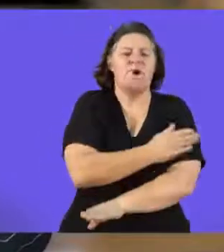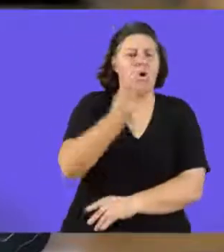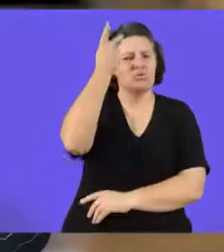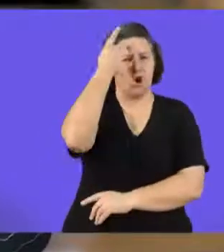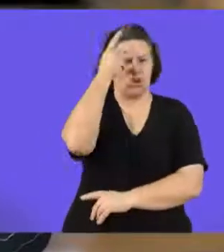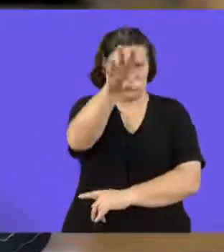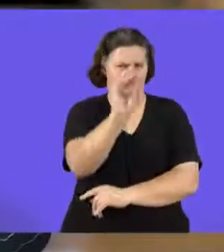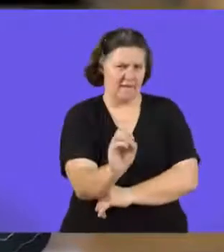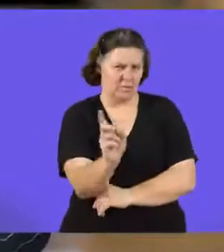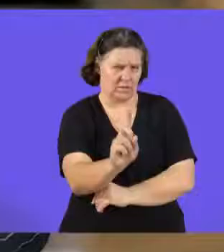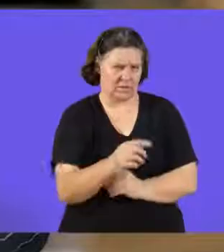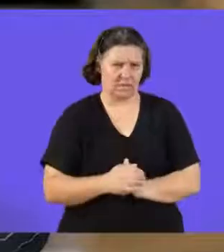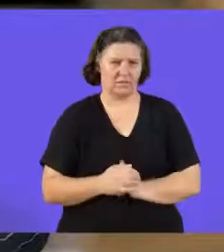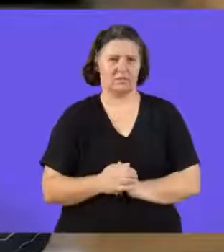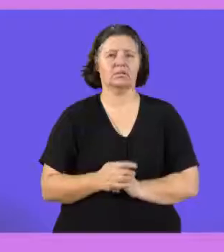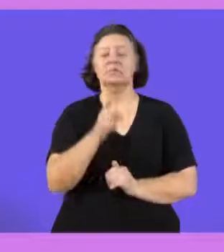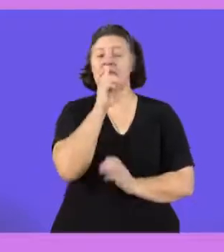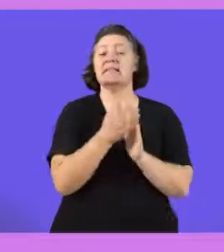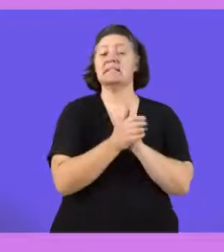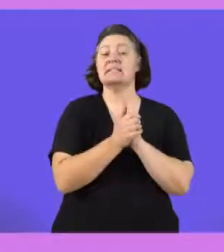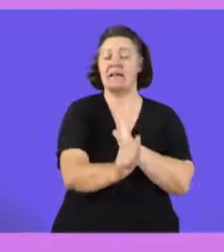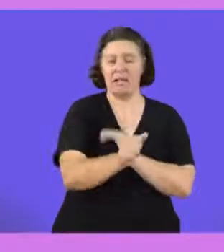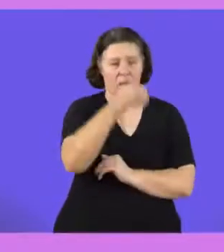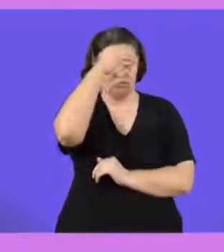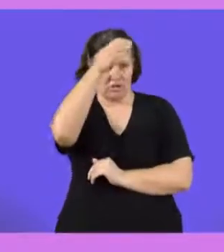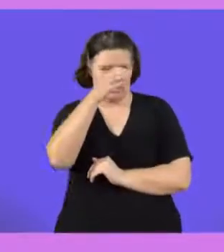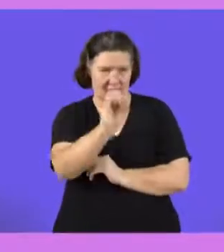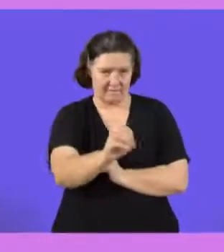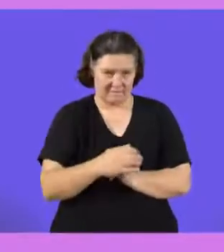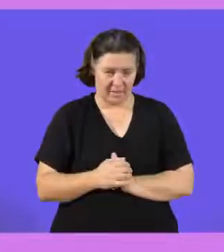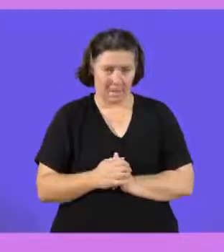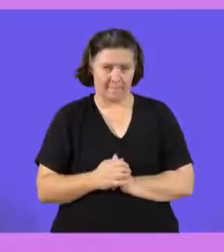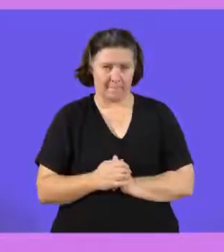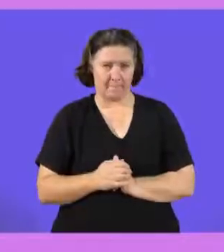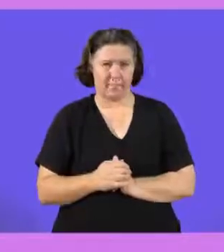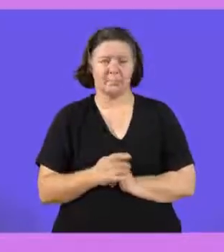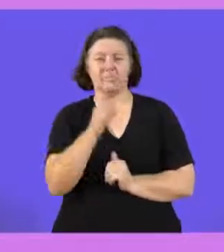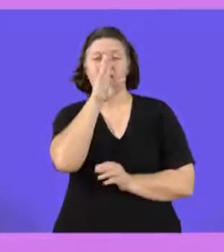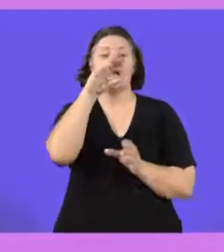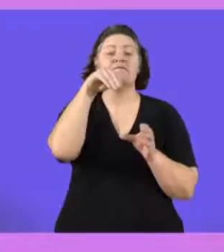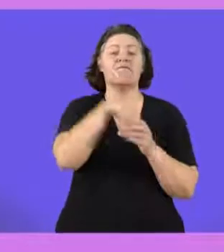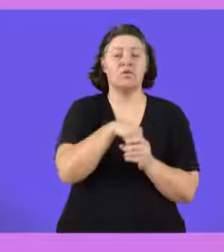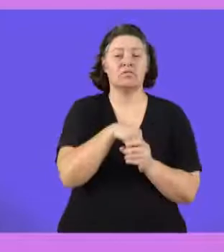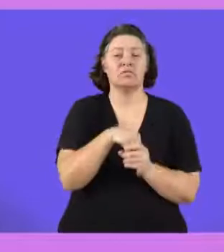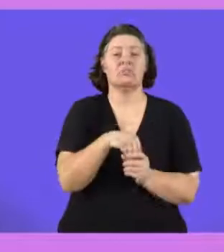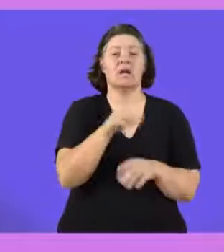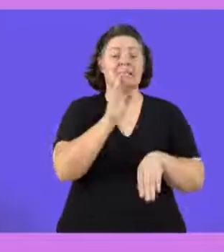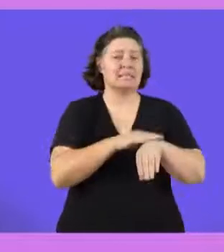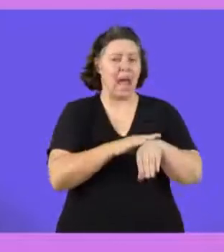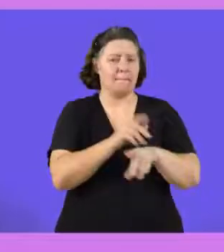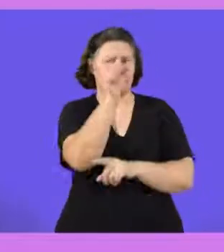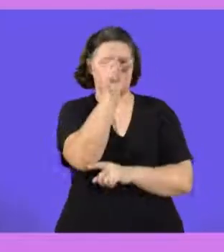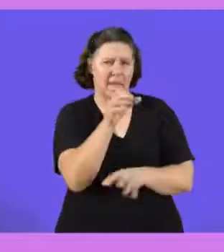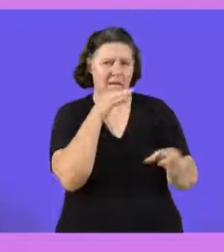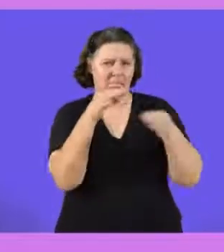those pre-knowledge that I'm referring to? So that will be the skills and concepts you should know, and it includes the